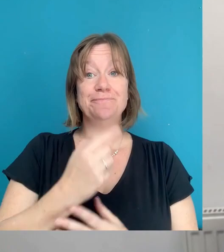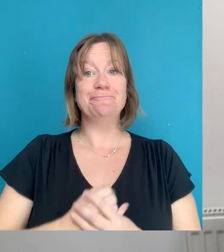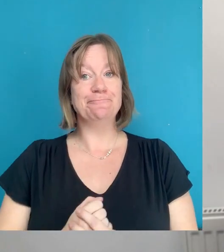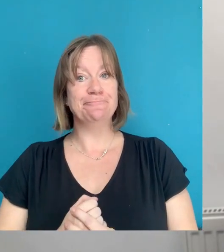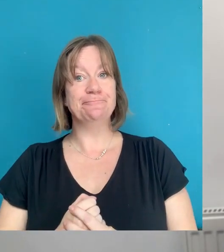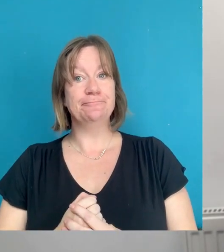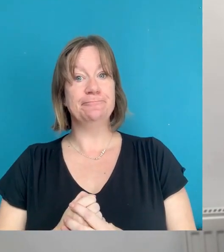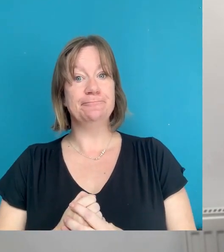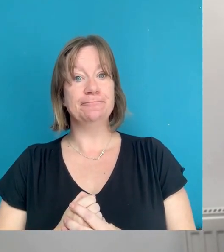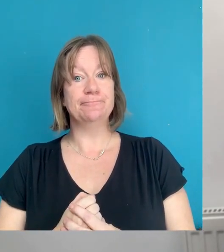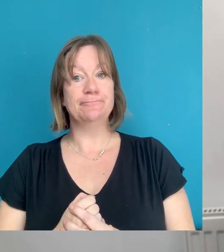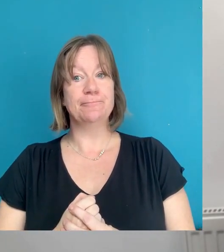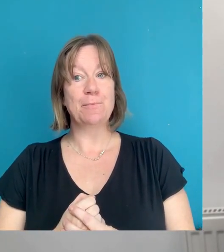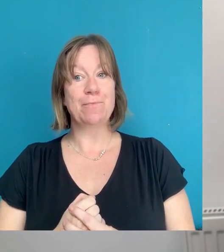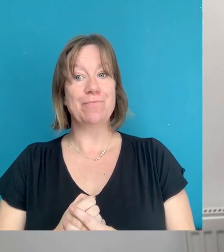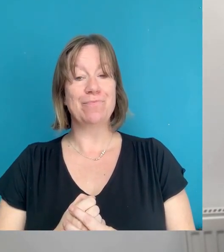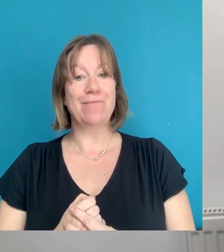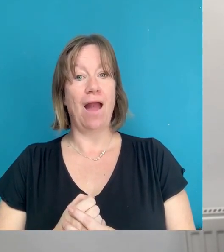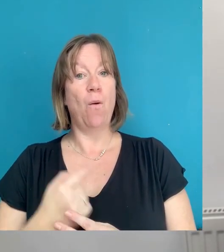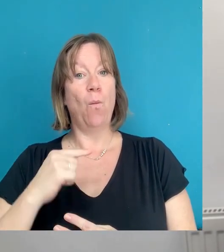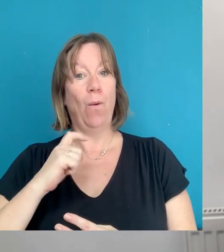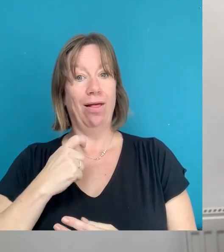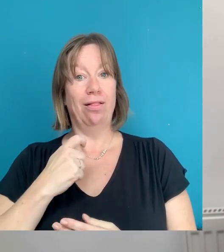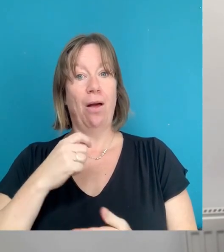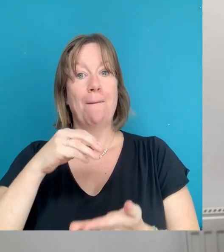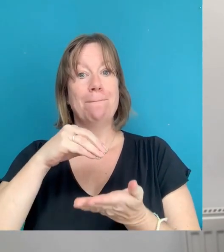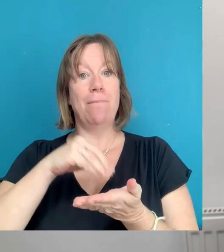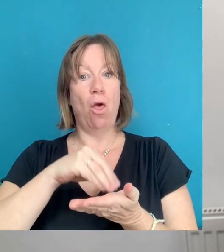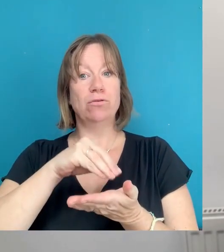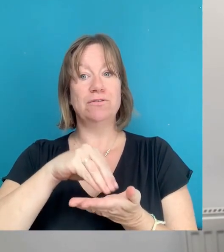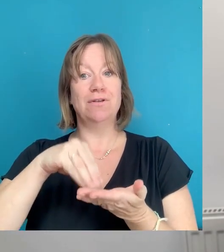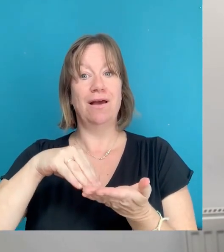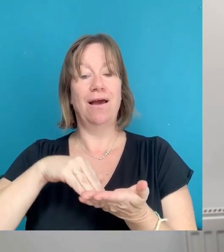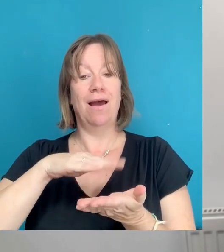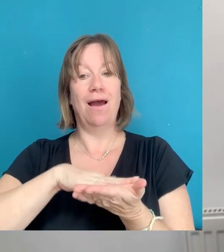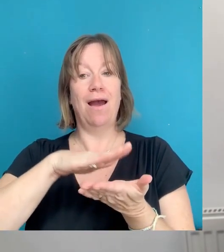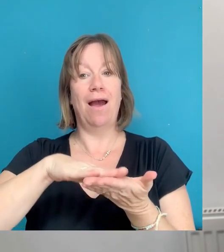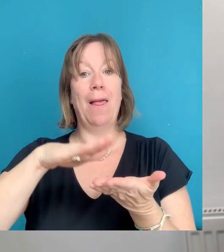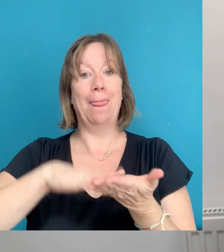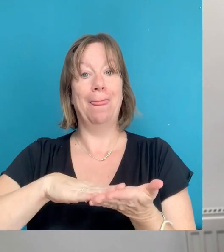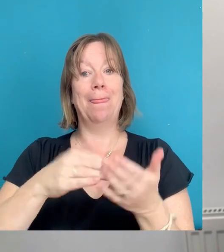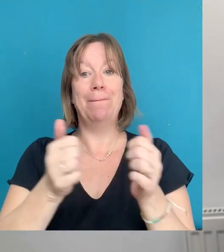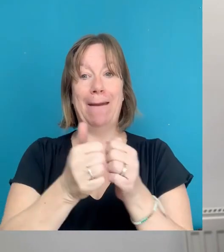all, I'm going to block paper.